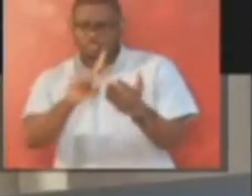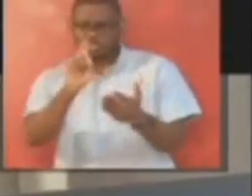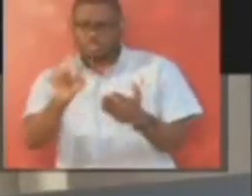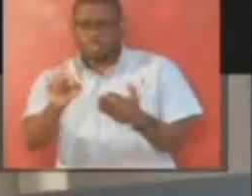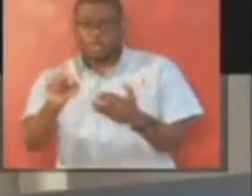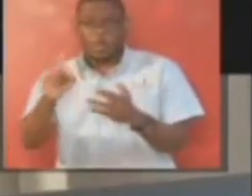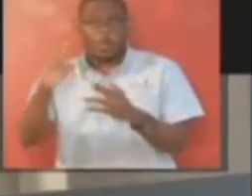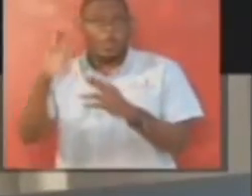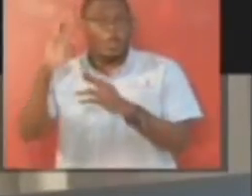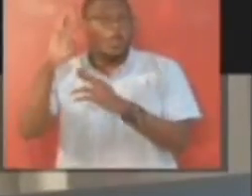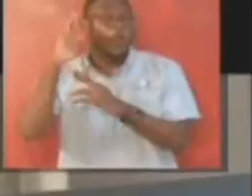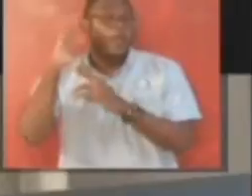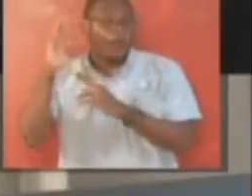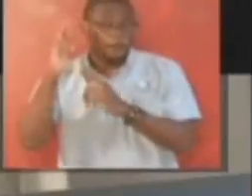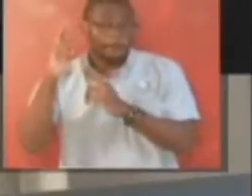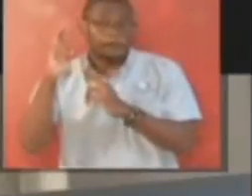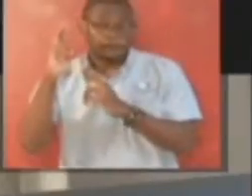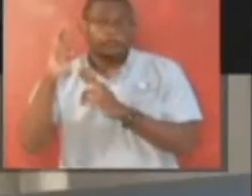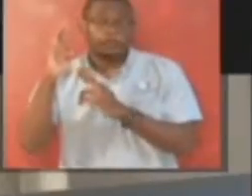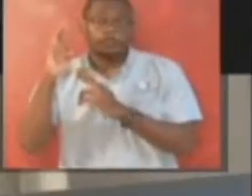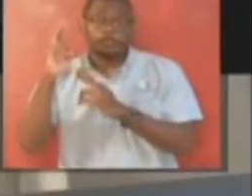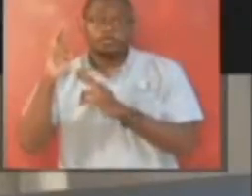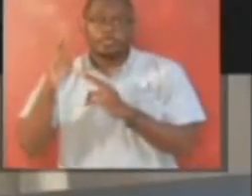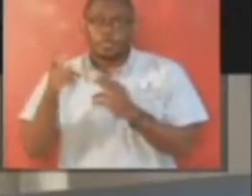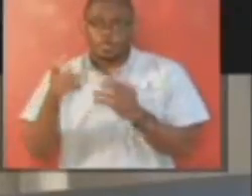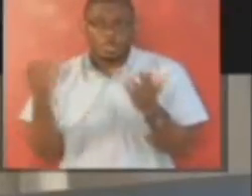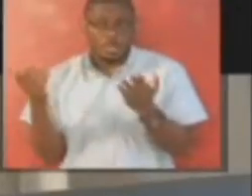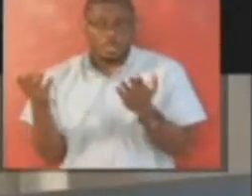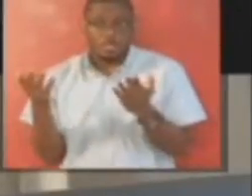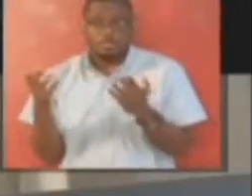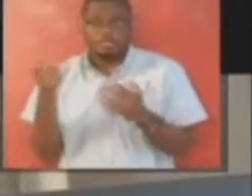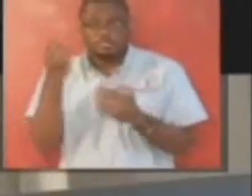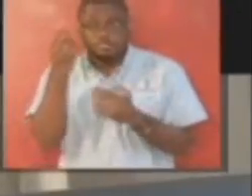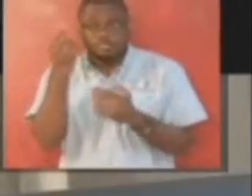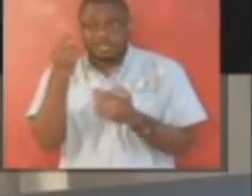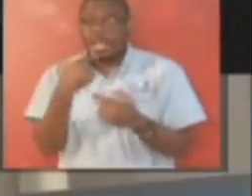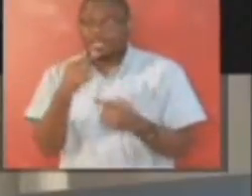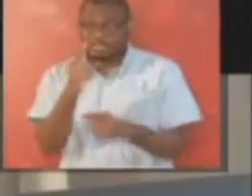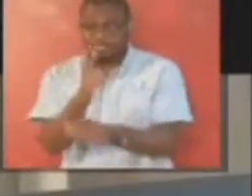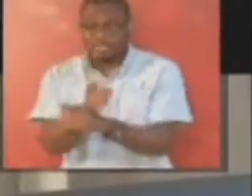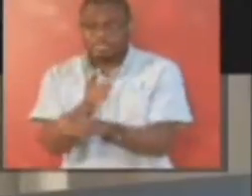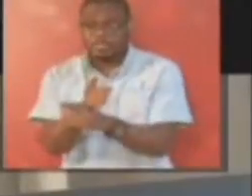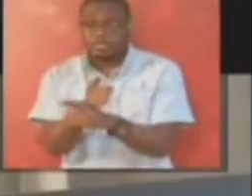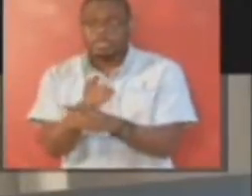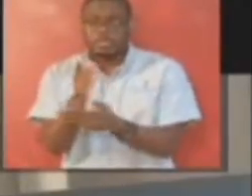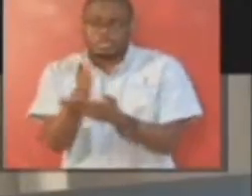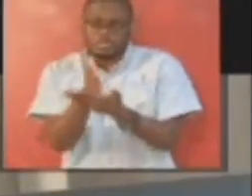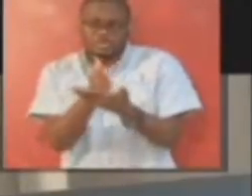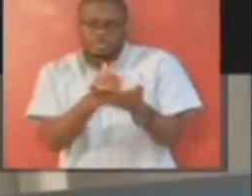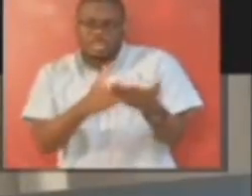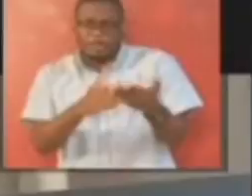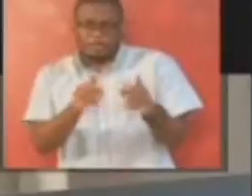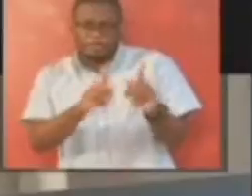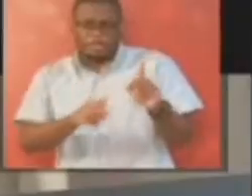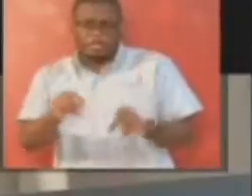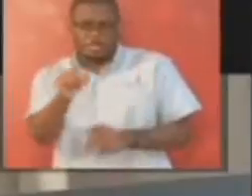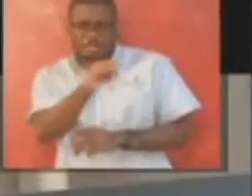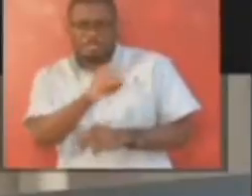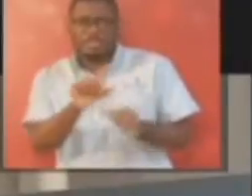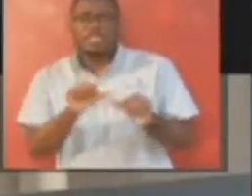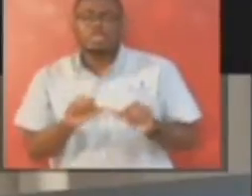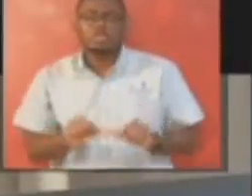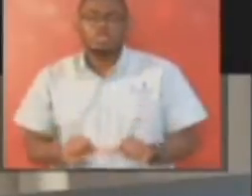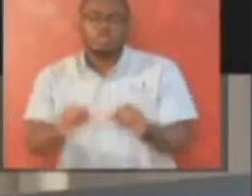it does not impair a fair response. There are reports of some persons who continue to display